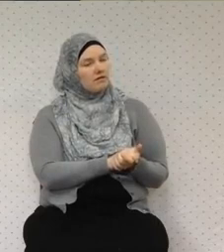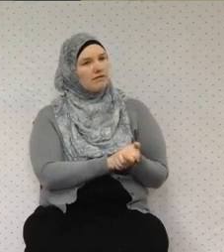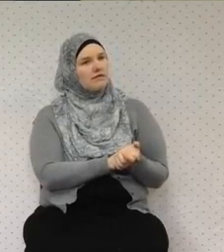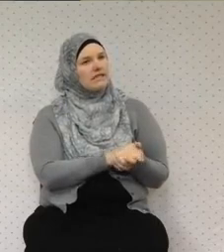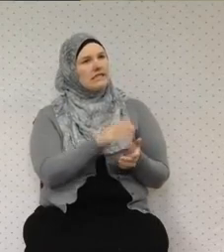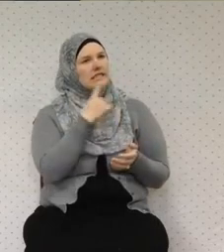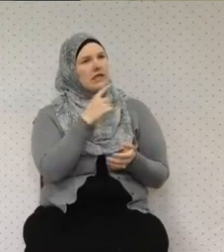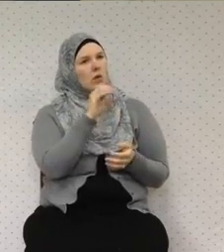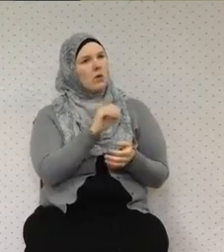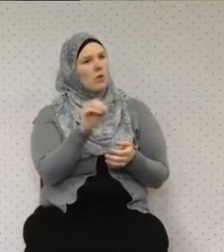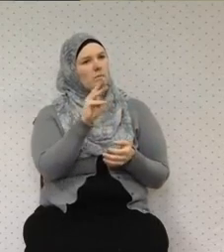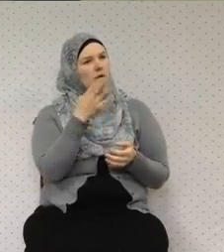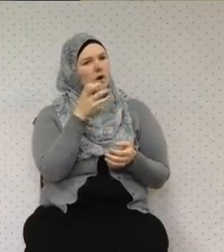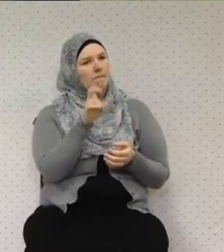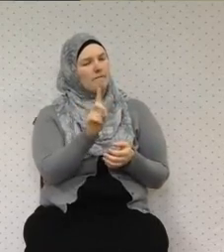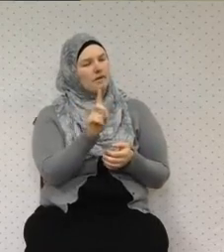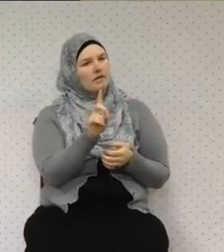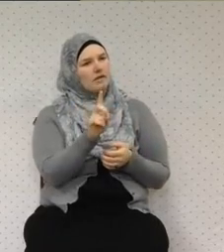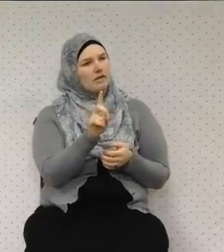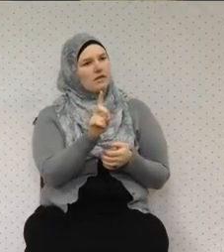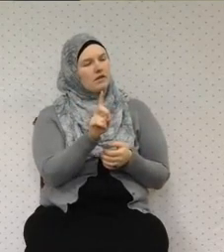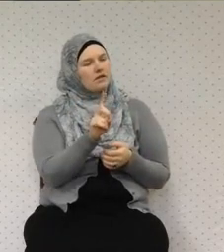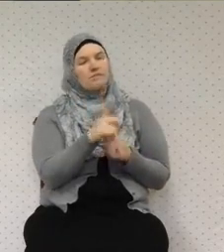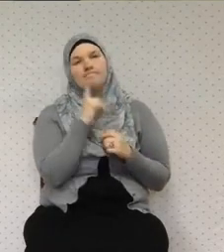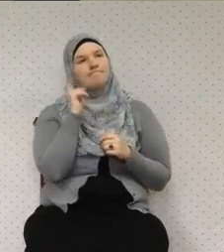Say, O Muhammad, no, you have not believed yet.